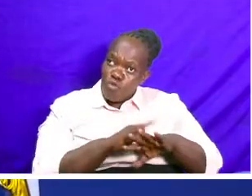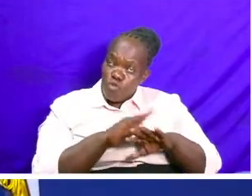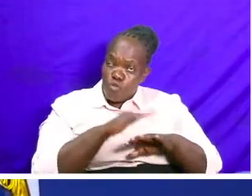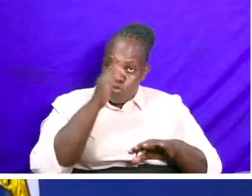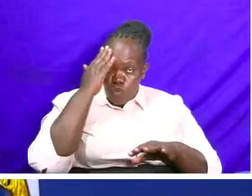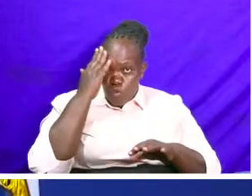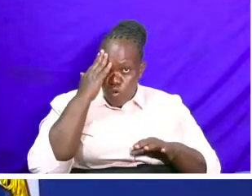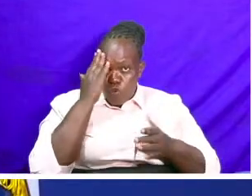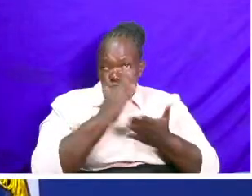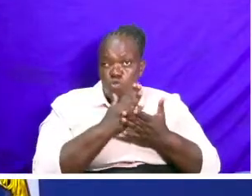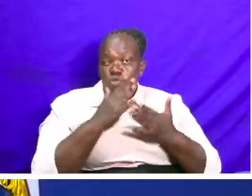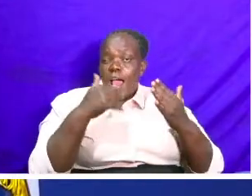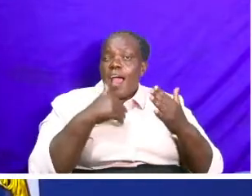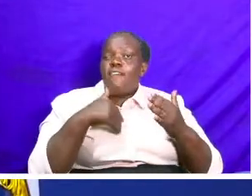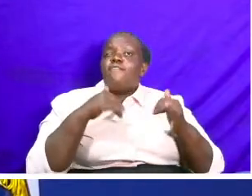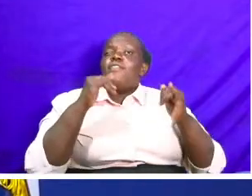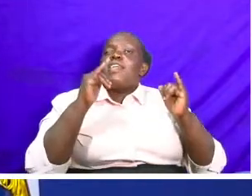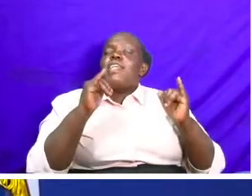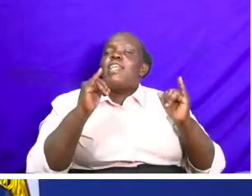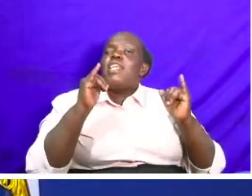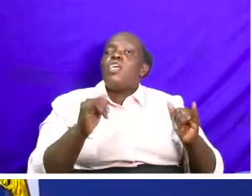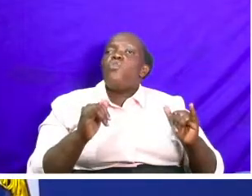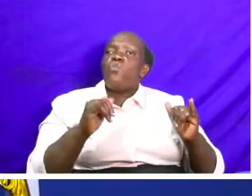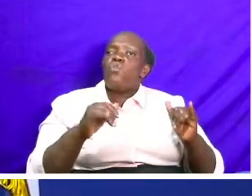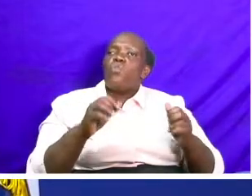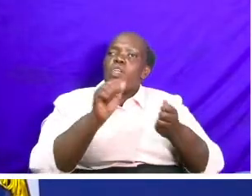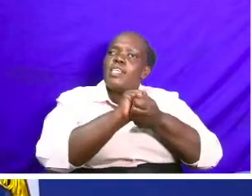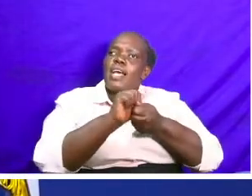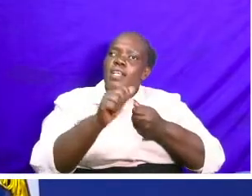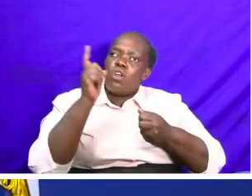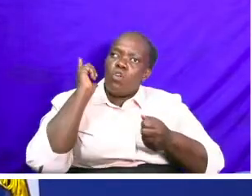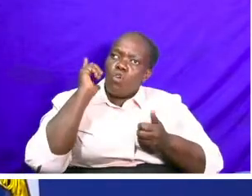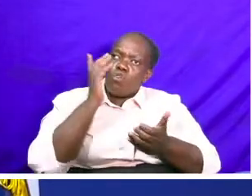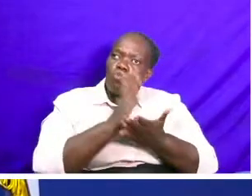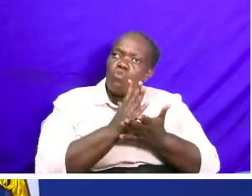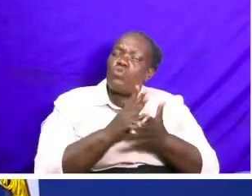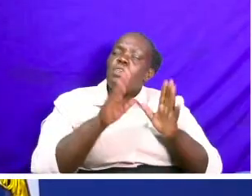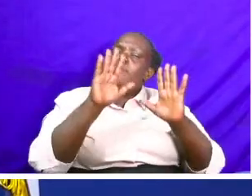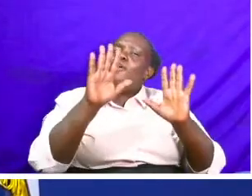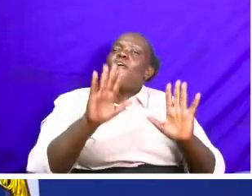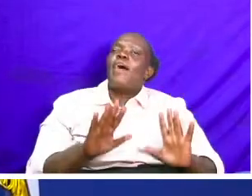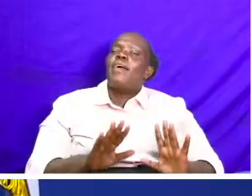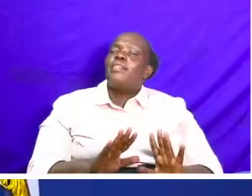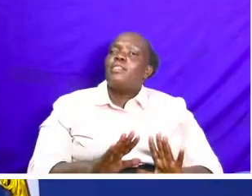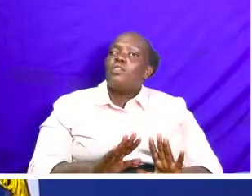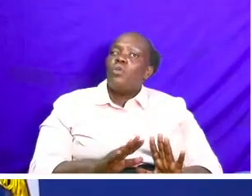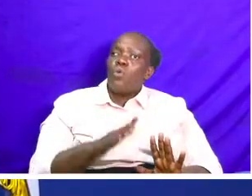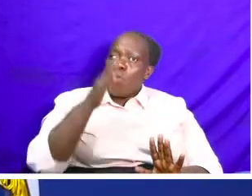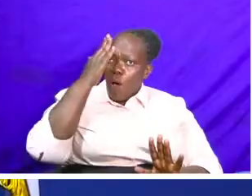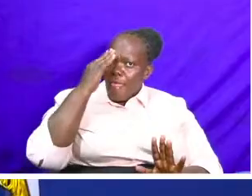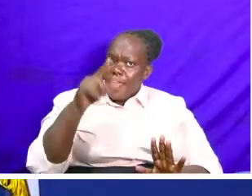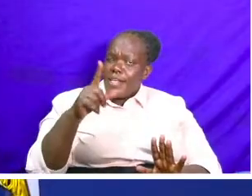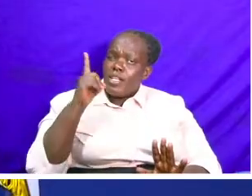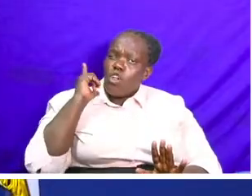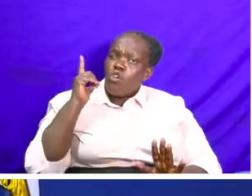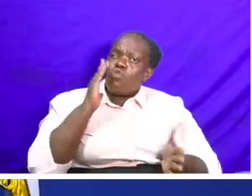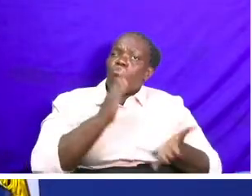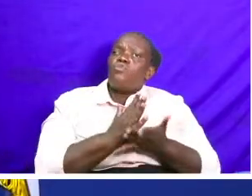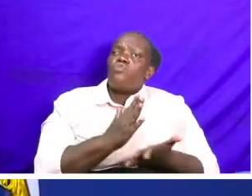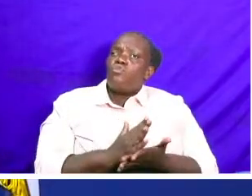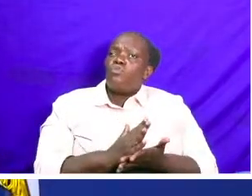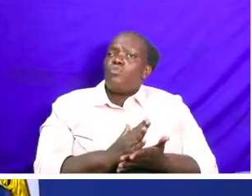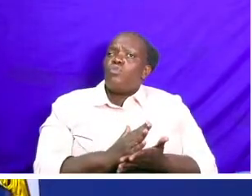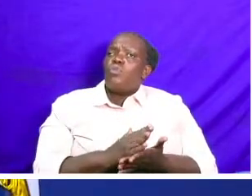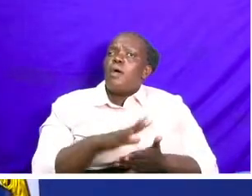that we now have a new disaster law, which is very, very, very, very, very important, because that law has been lagging